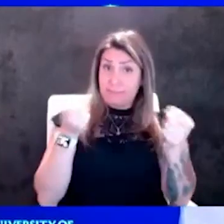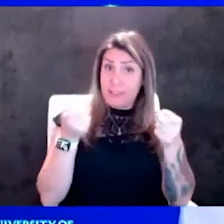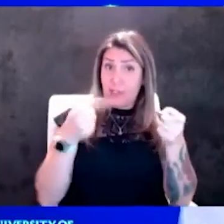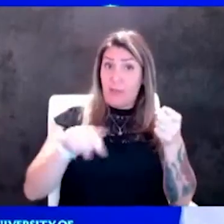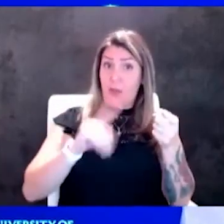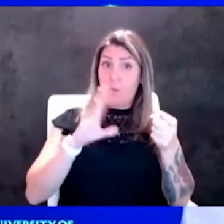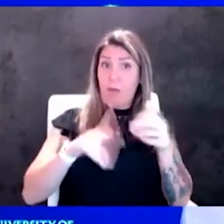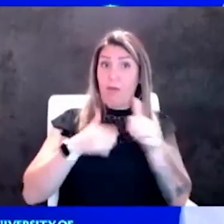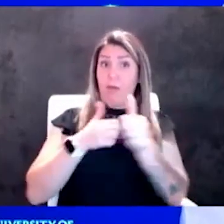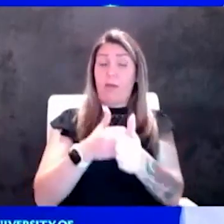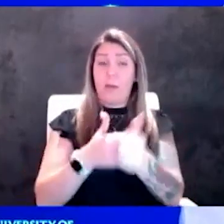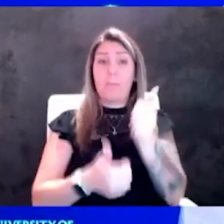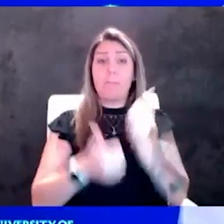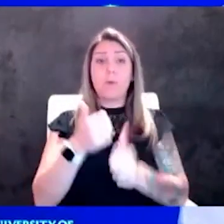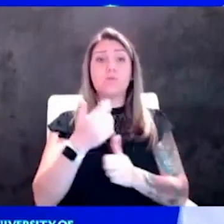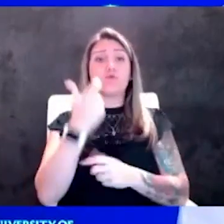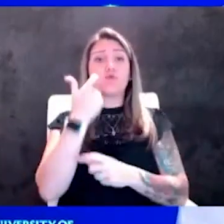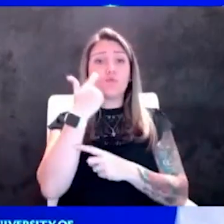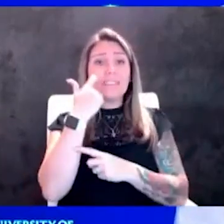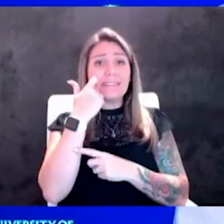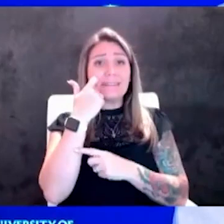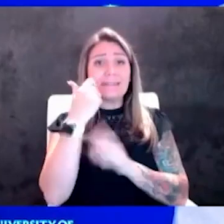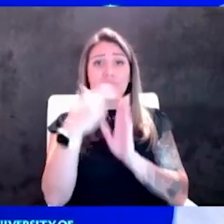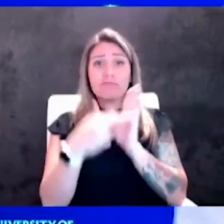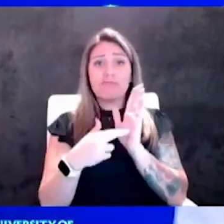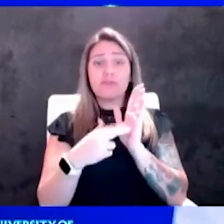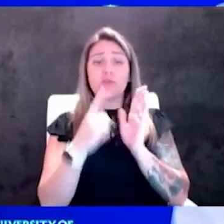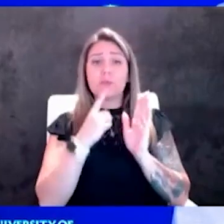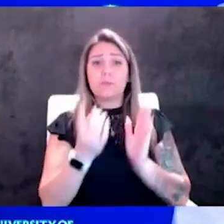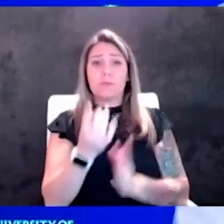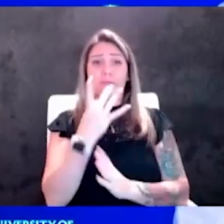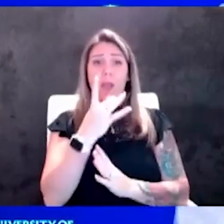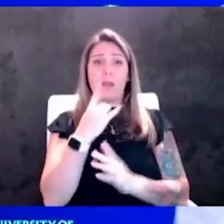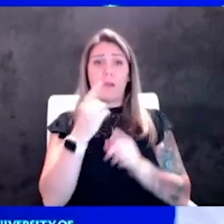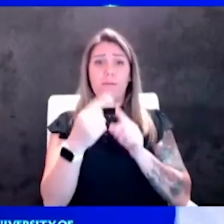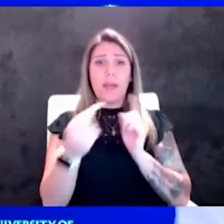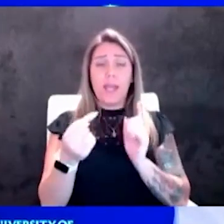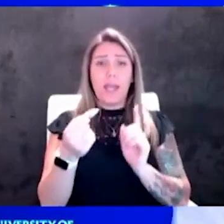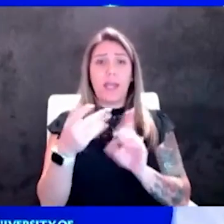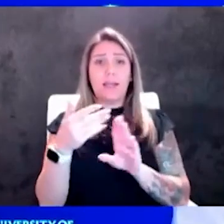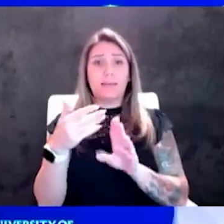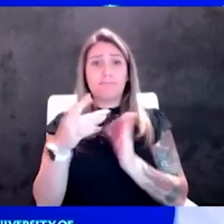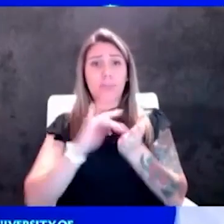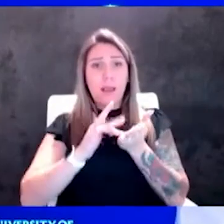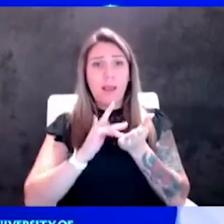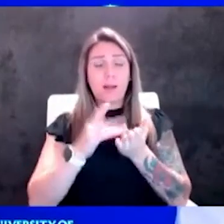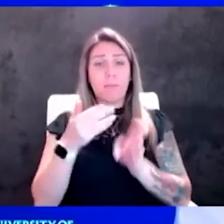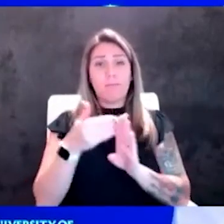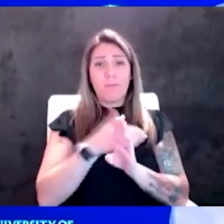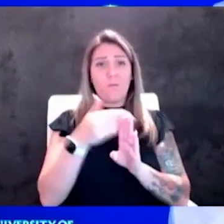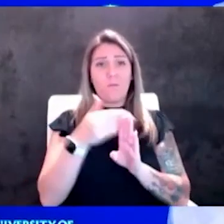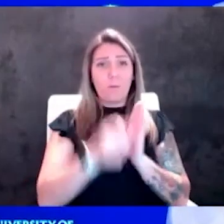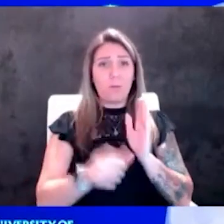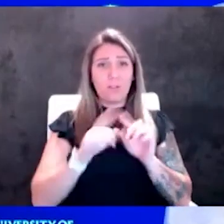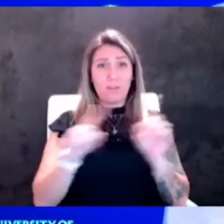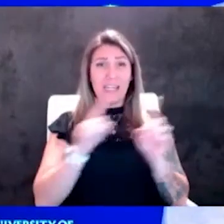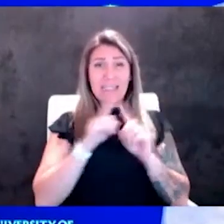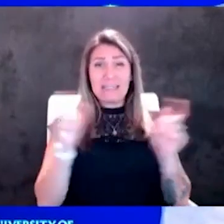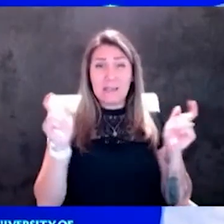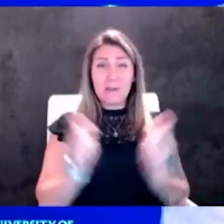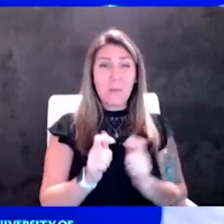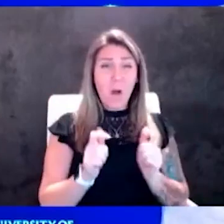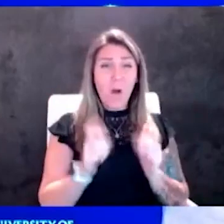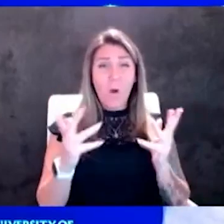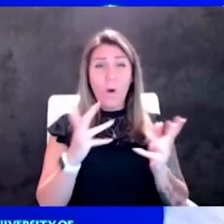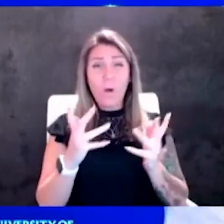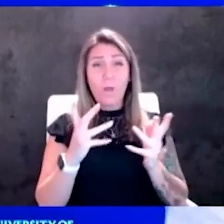guidelines of taking probably 1 dose of an antibiotic just prior to that procedure. But it's really that small